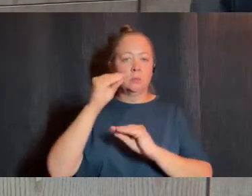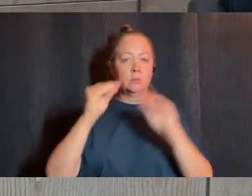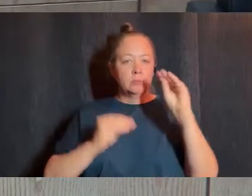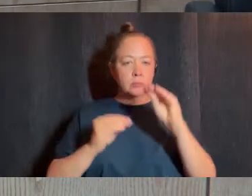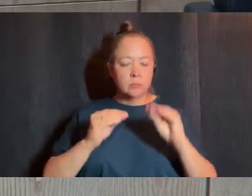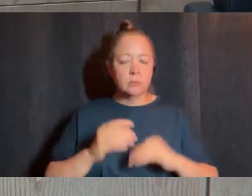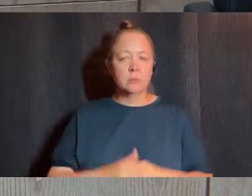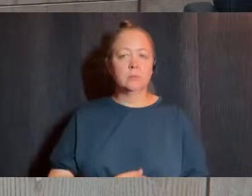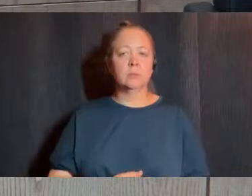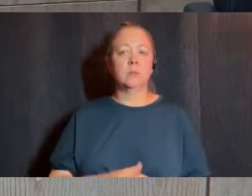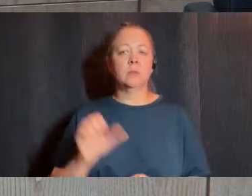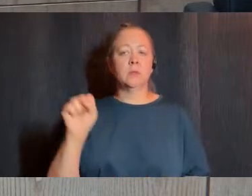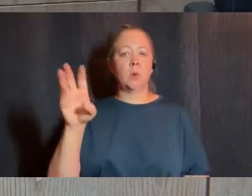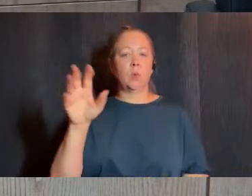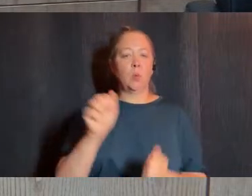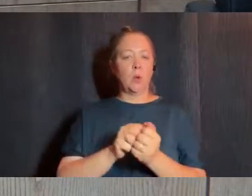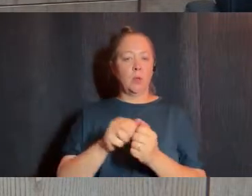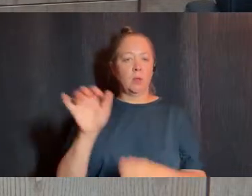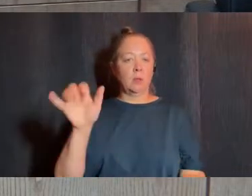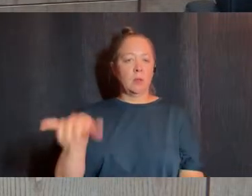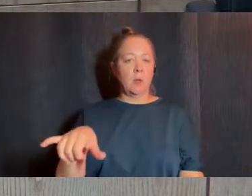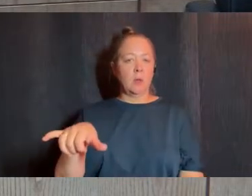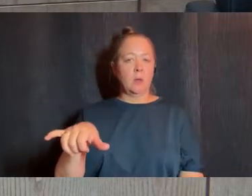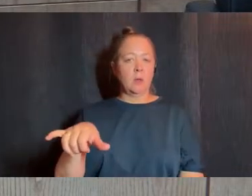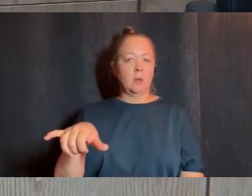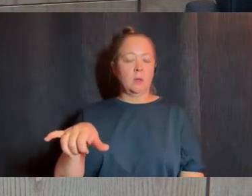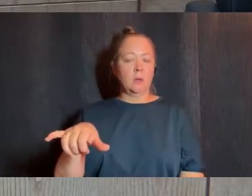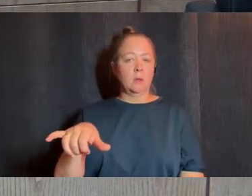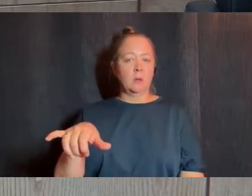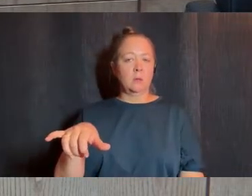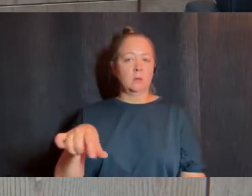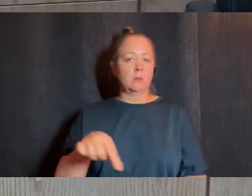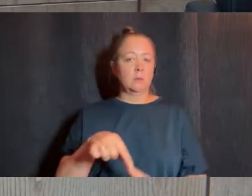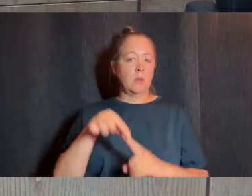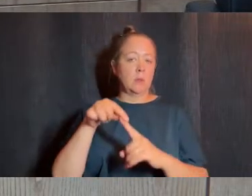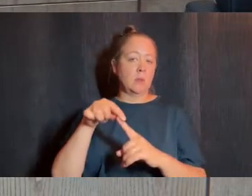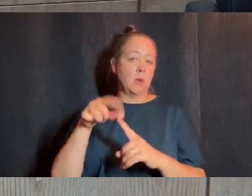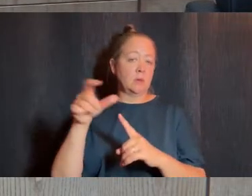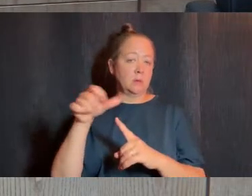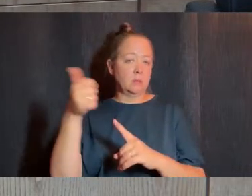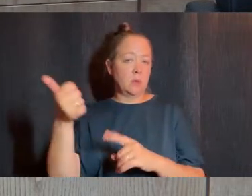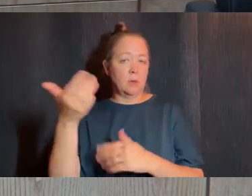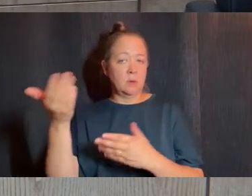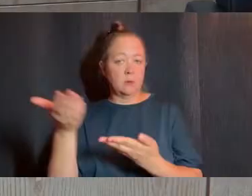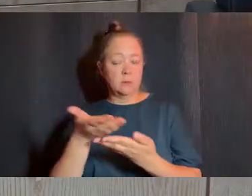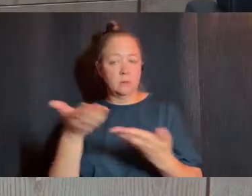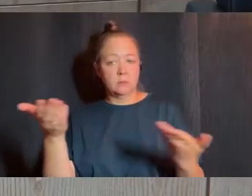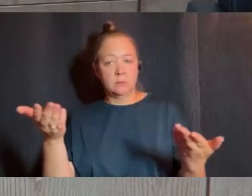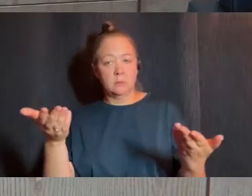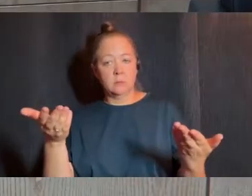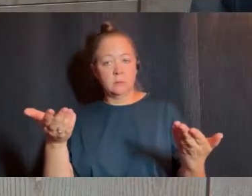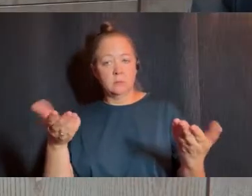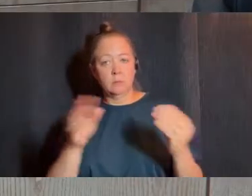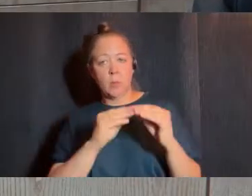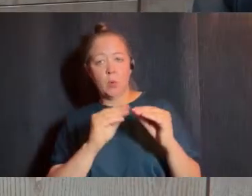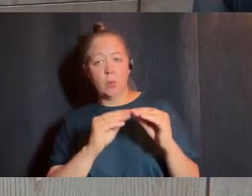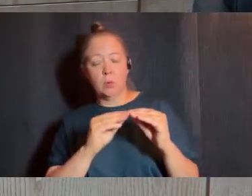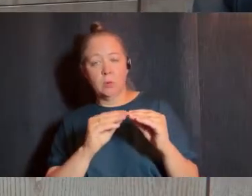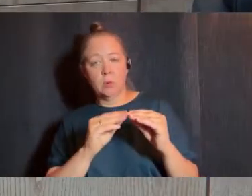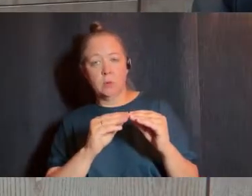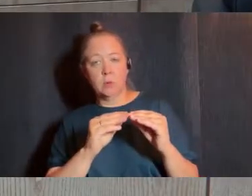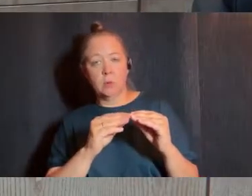So with that, unless there is anything further, I would welcome a motion to adjourn. Oh, motion to